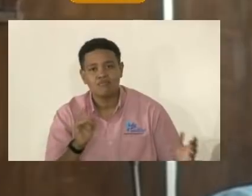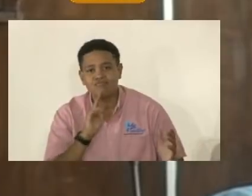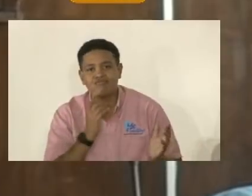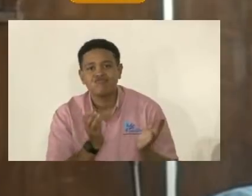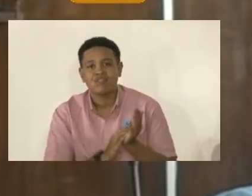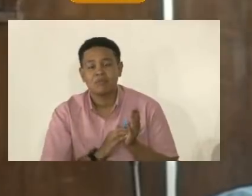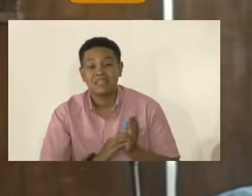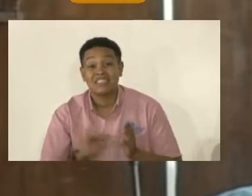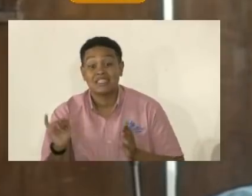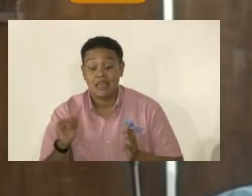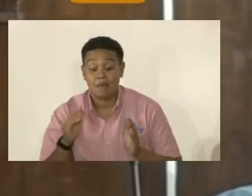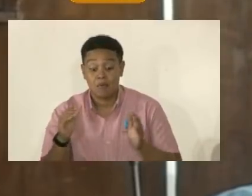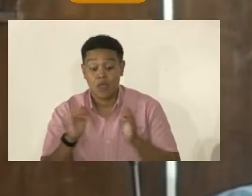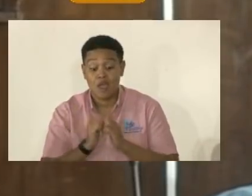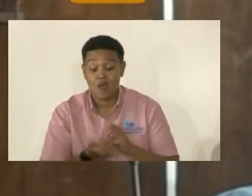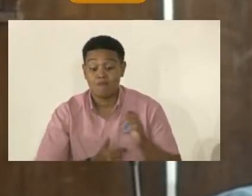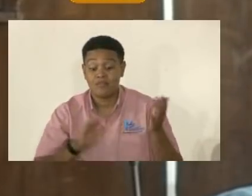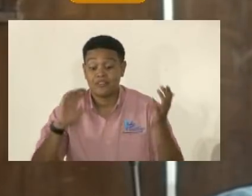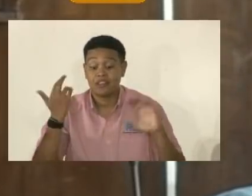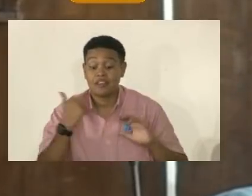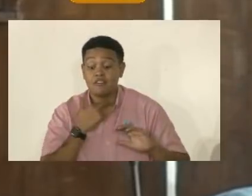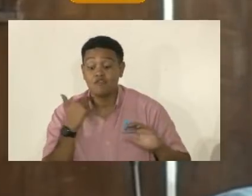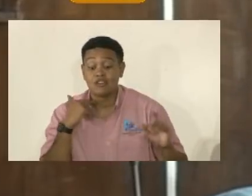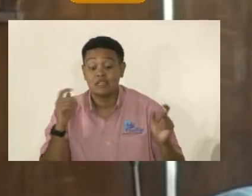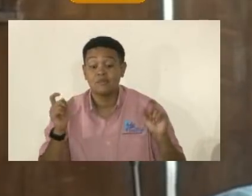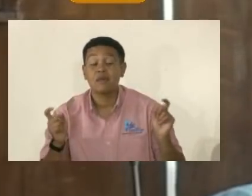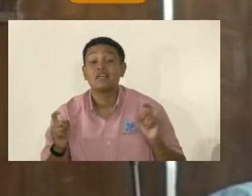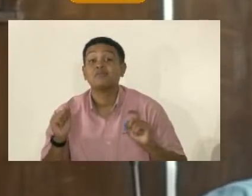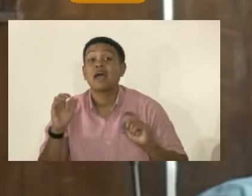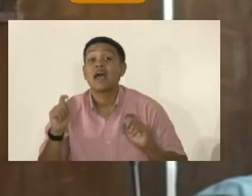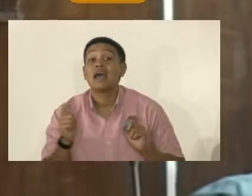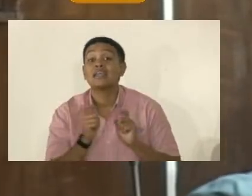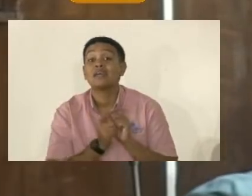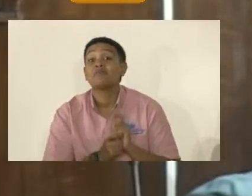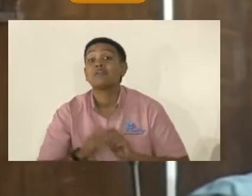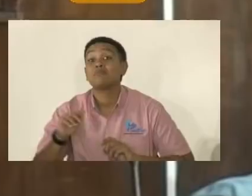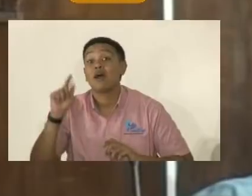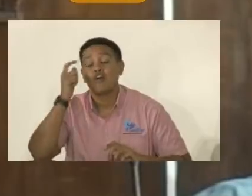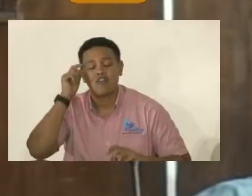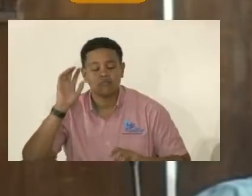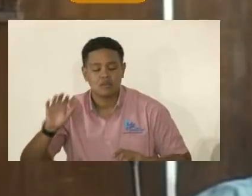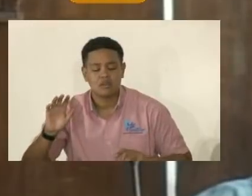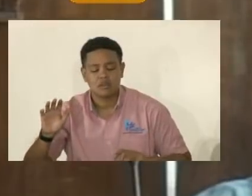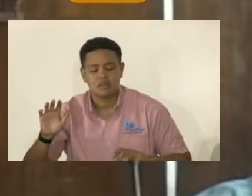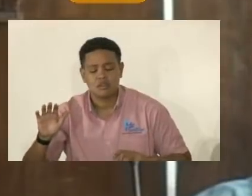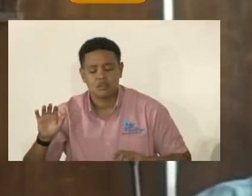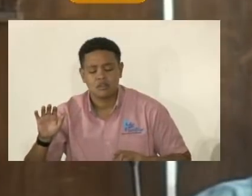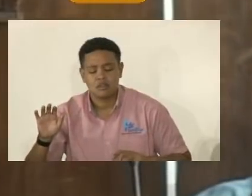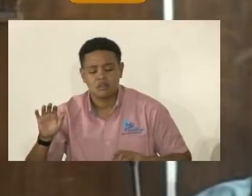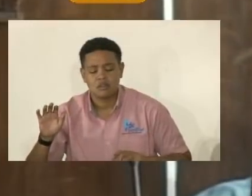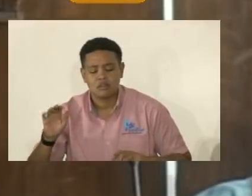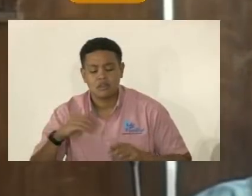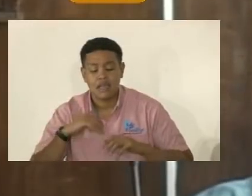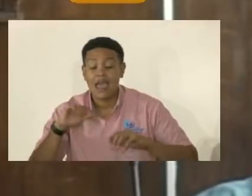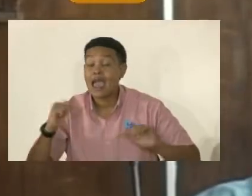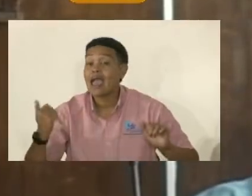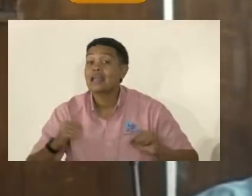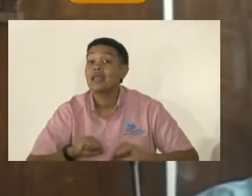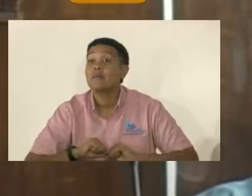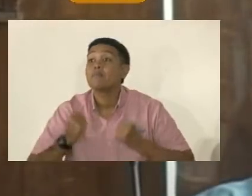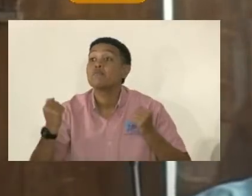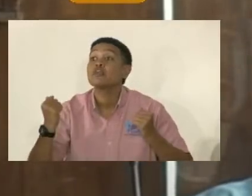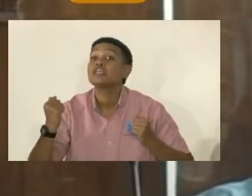which the Disaster Risk Management Act was amended by the government makes any breach of the Prime